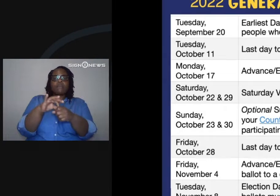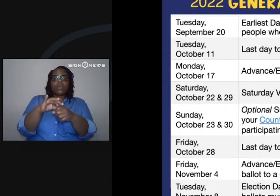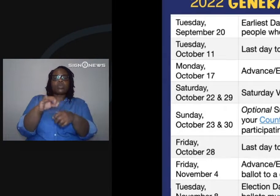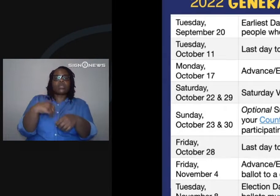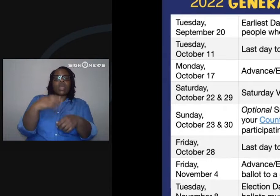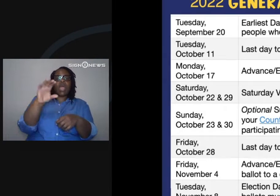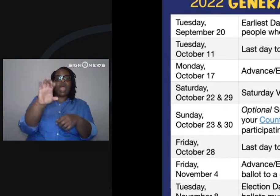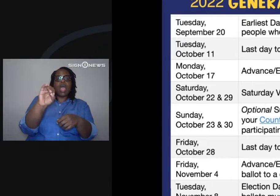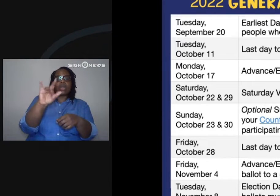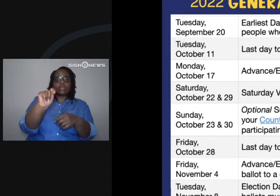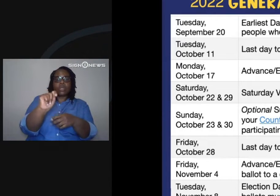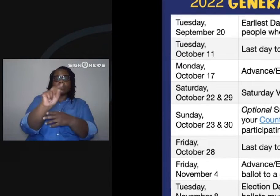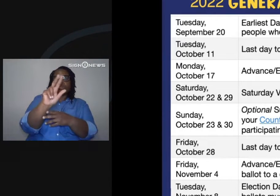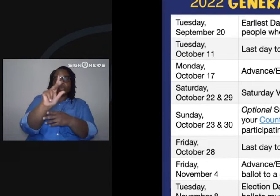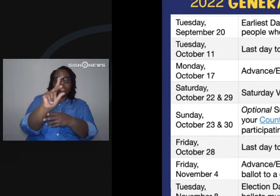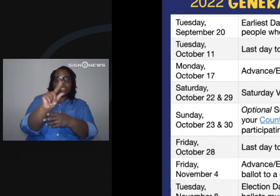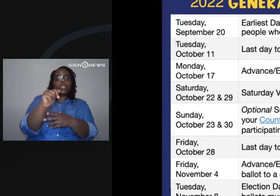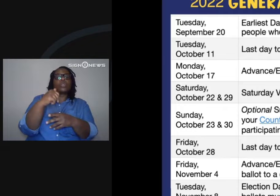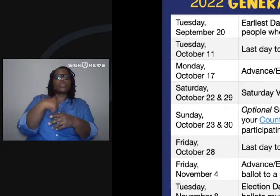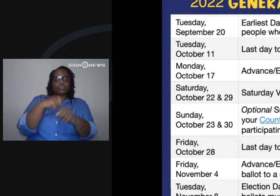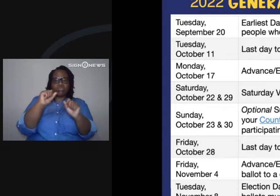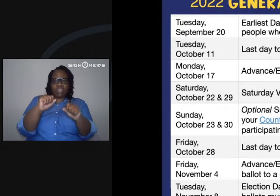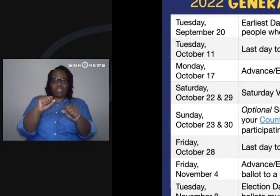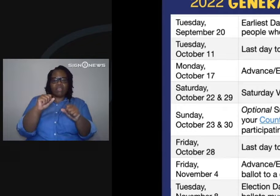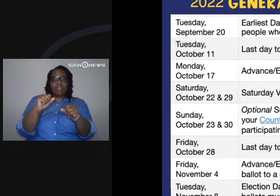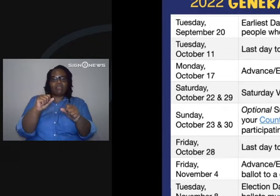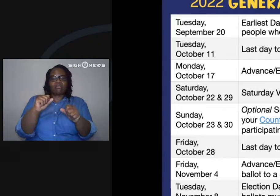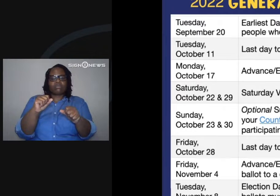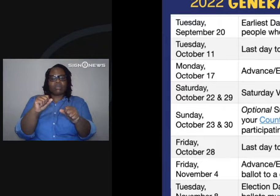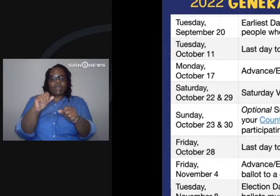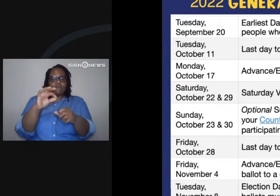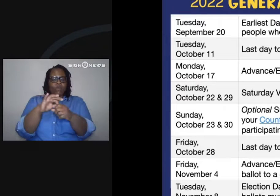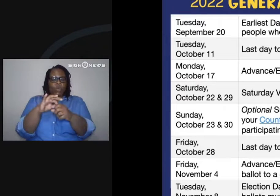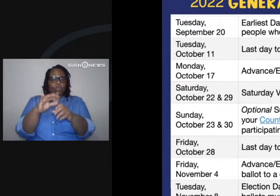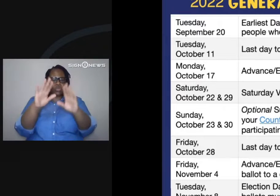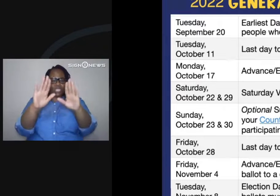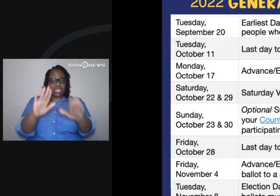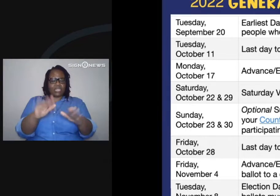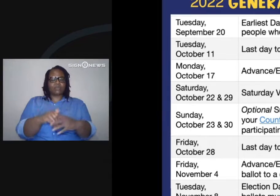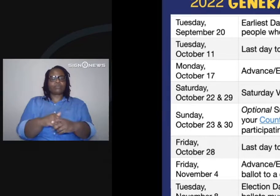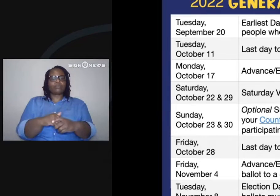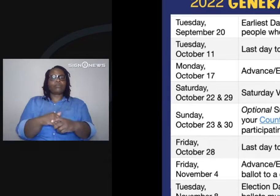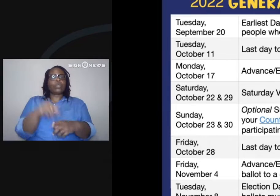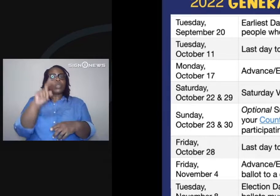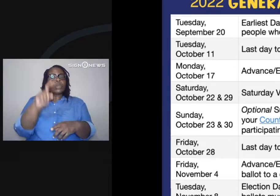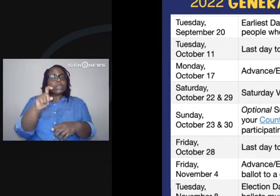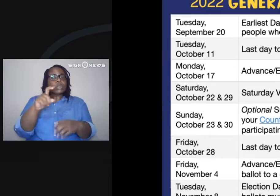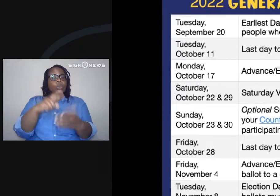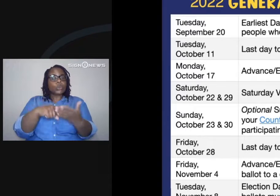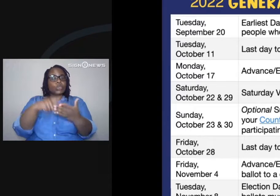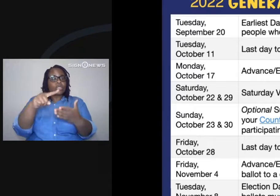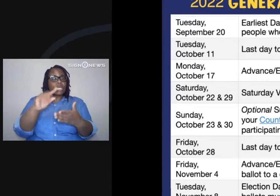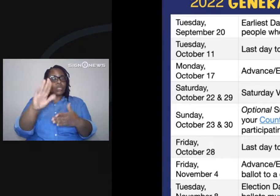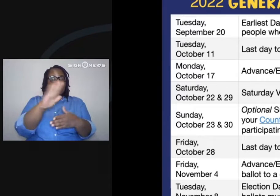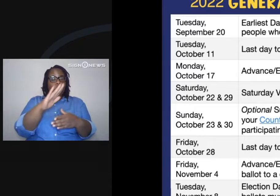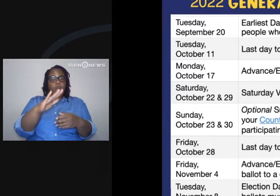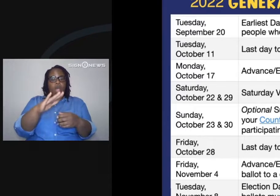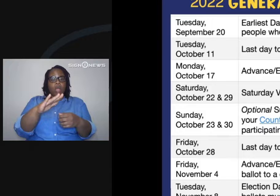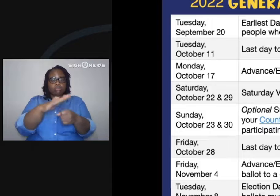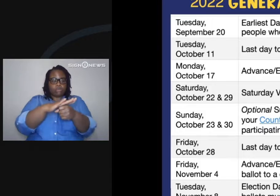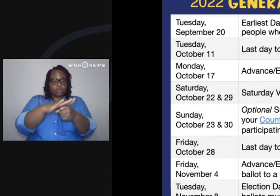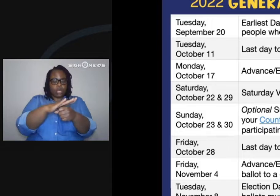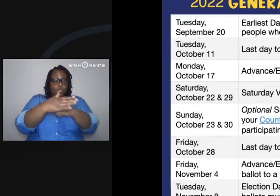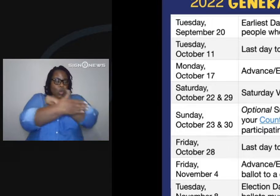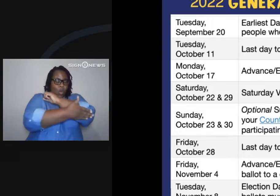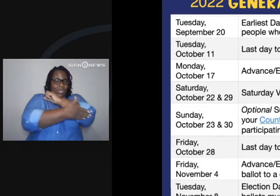check your county election office or ask someone to help you find out if your